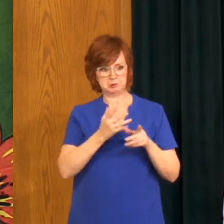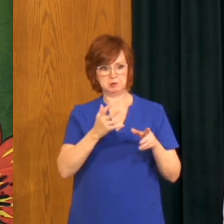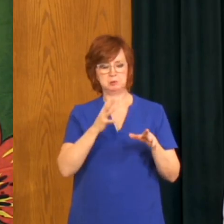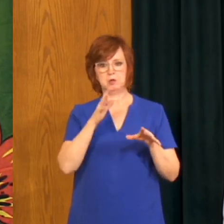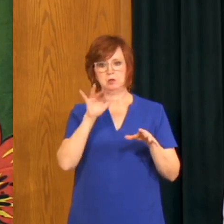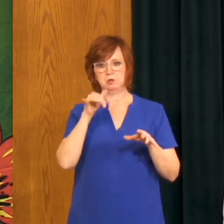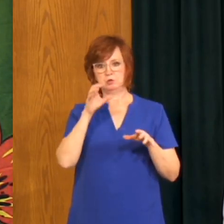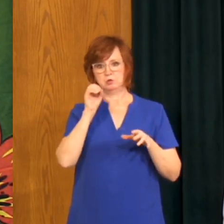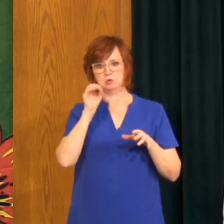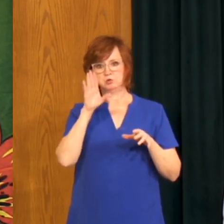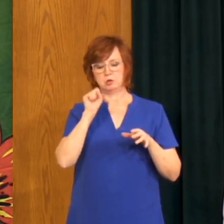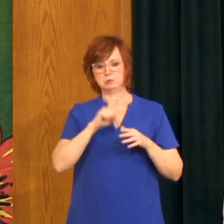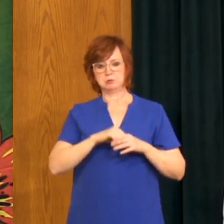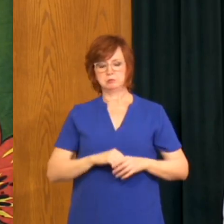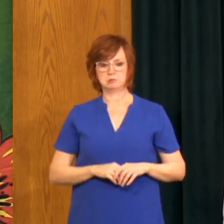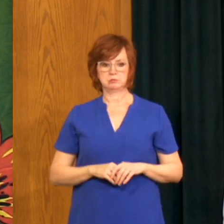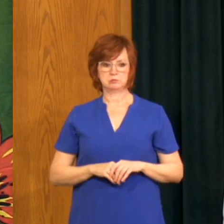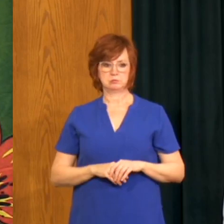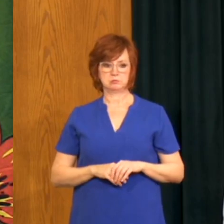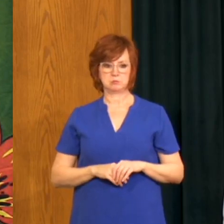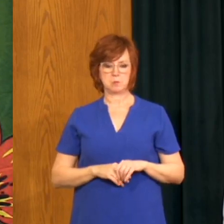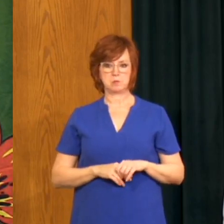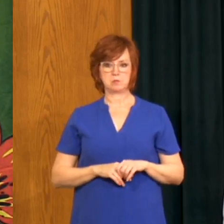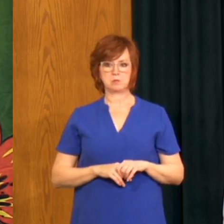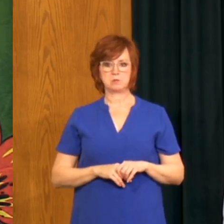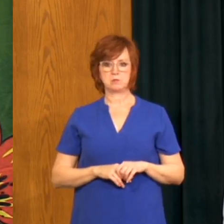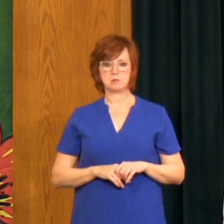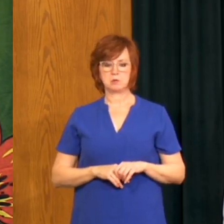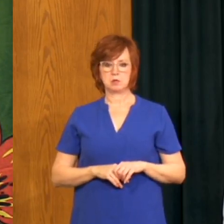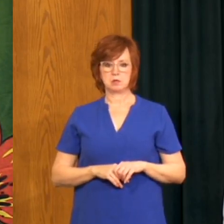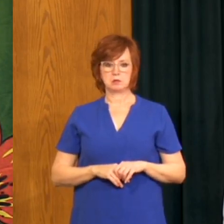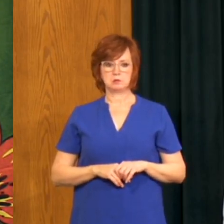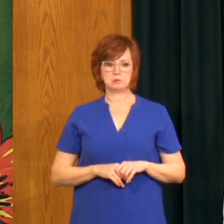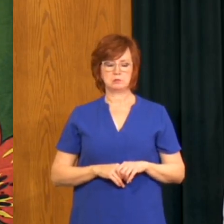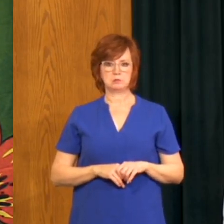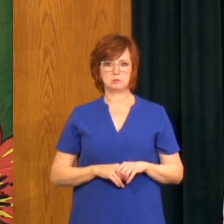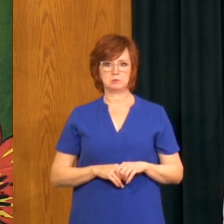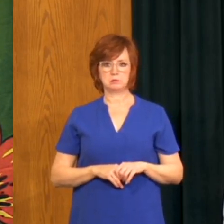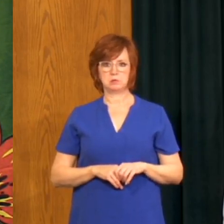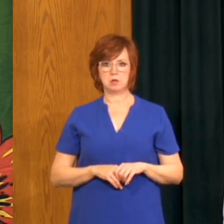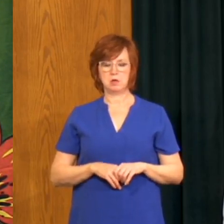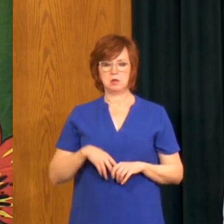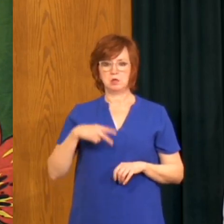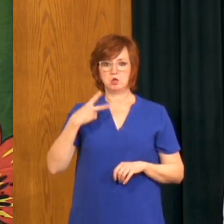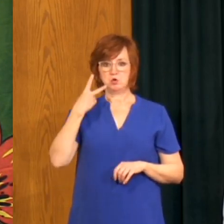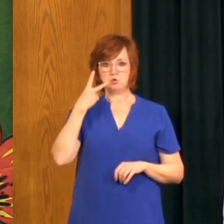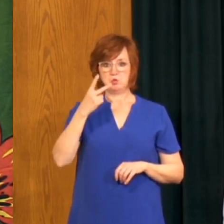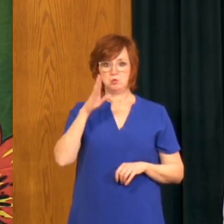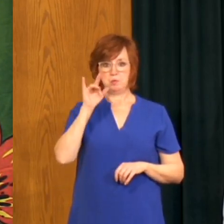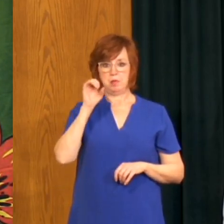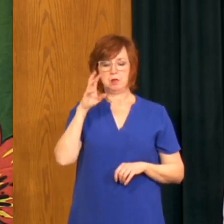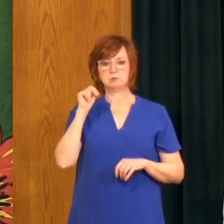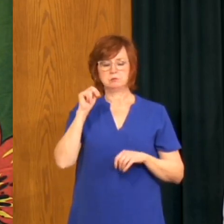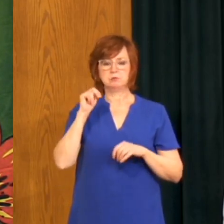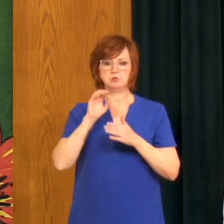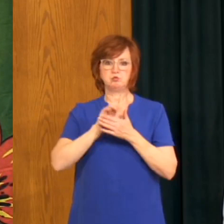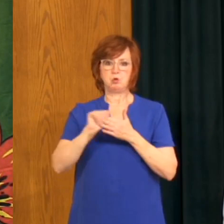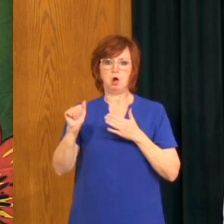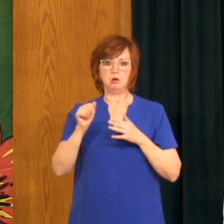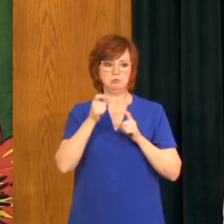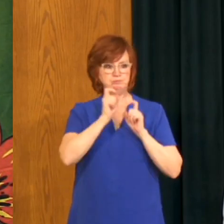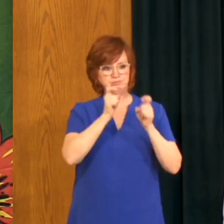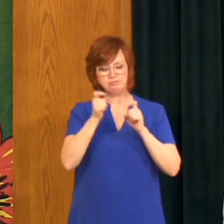opportunity to expand in the years and the decades ahead. So as you see that $2 billion of infrastructure commitment